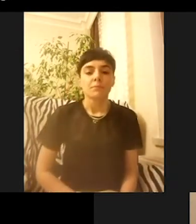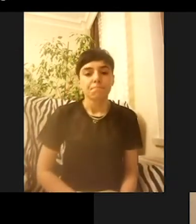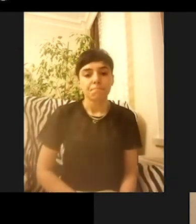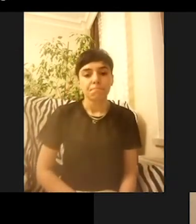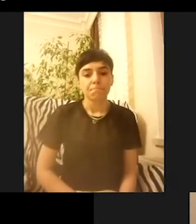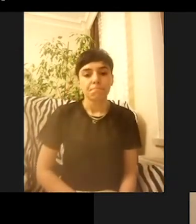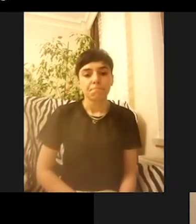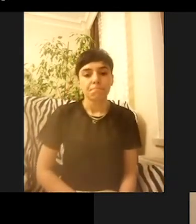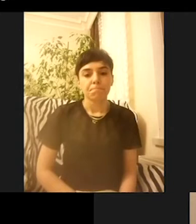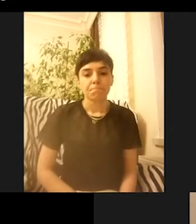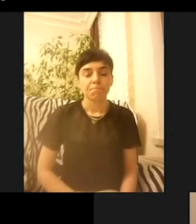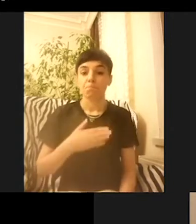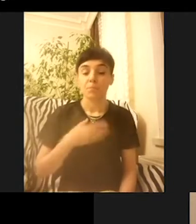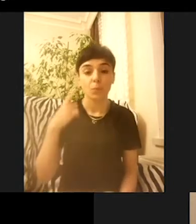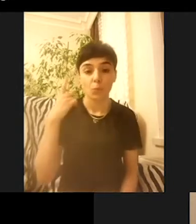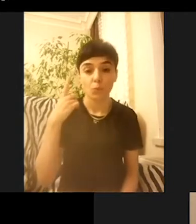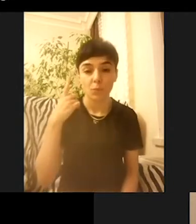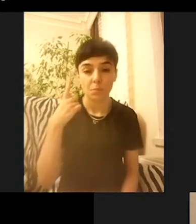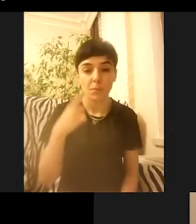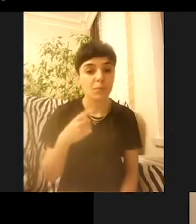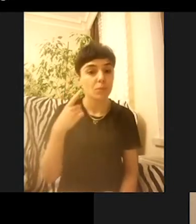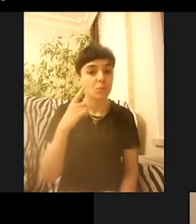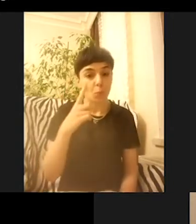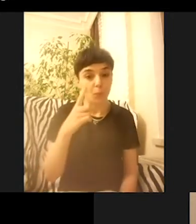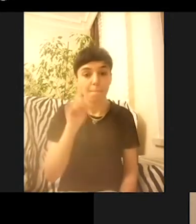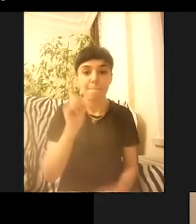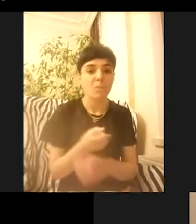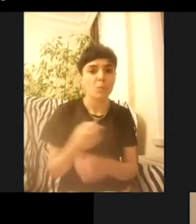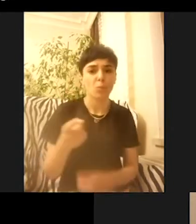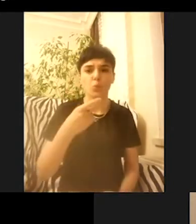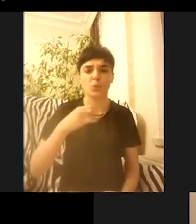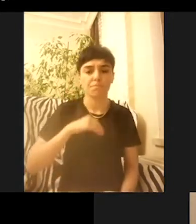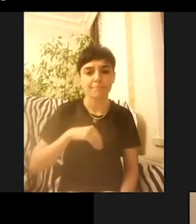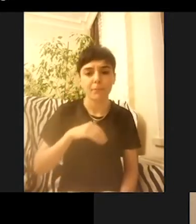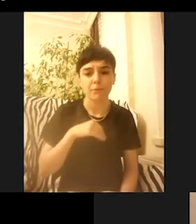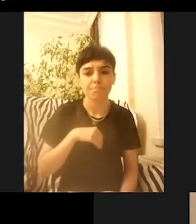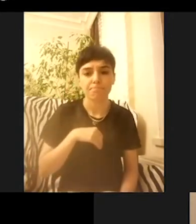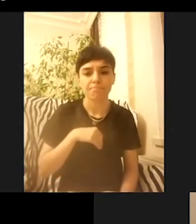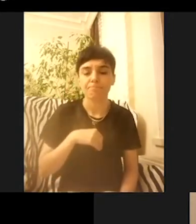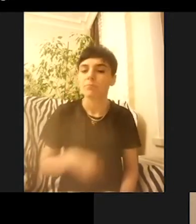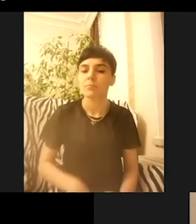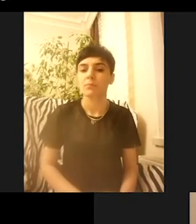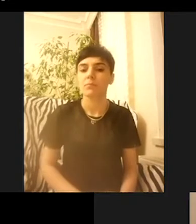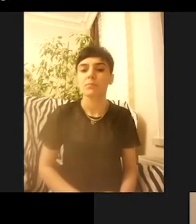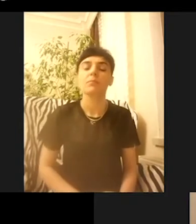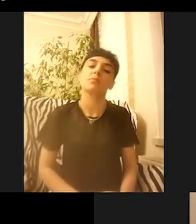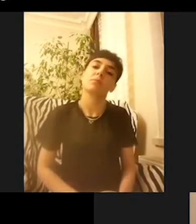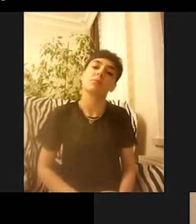lived experiences that might resonate those kind of experiences. But when I went there,